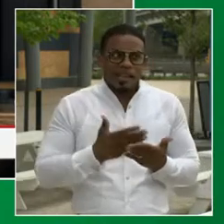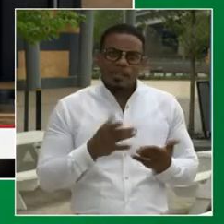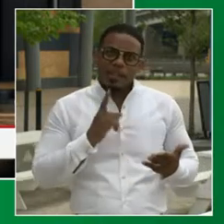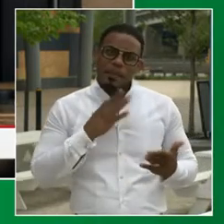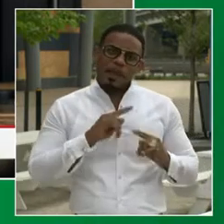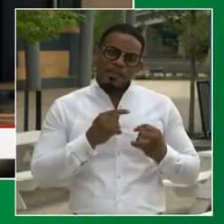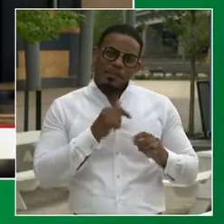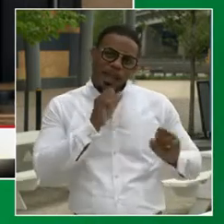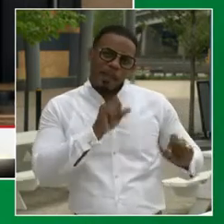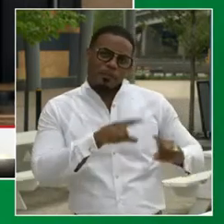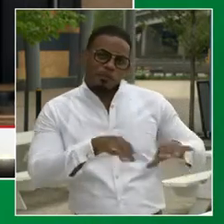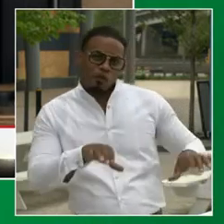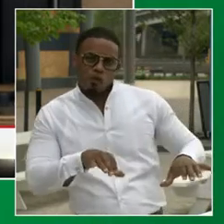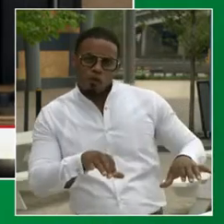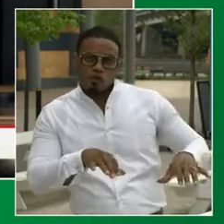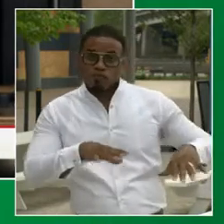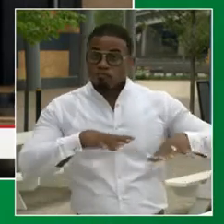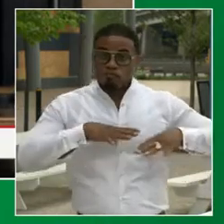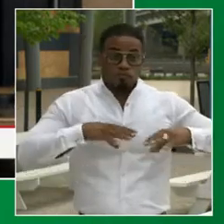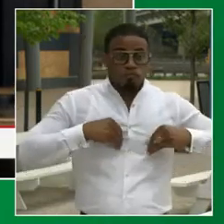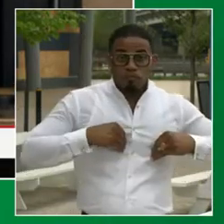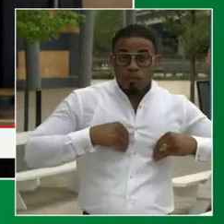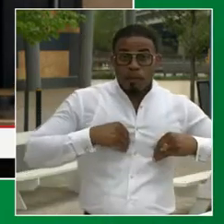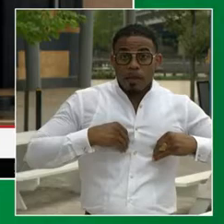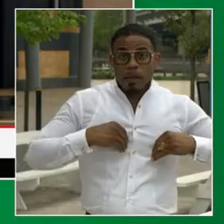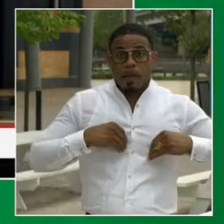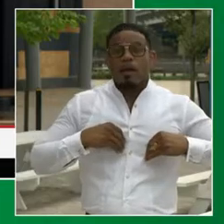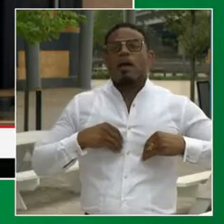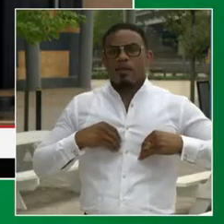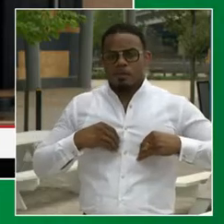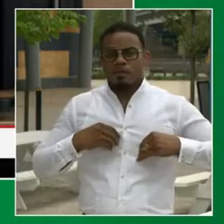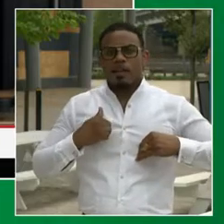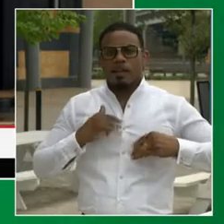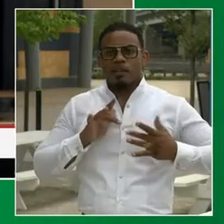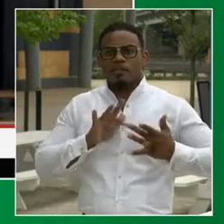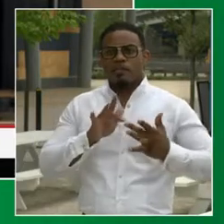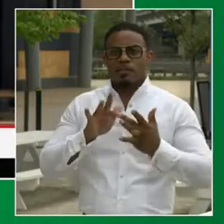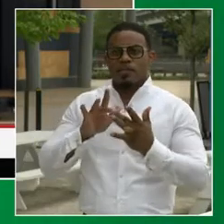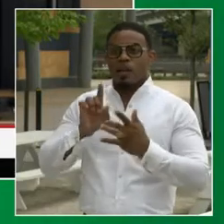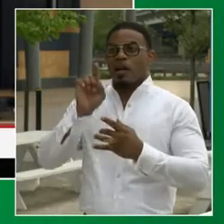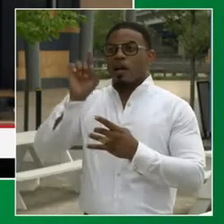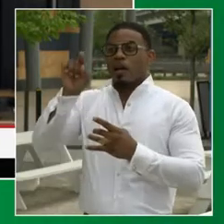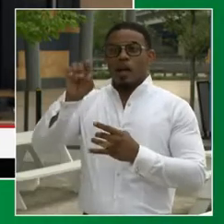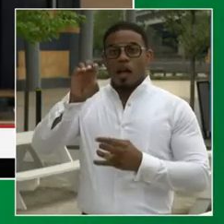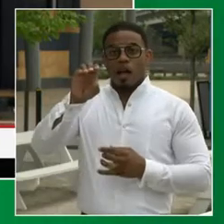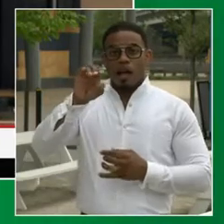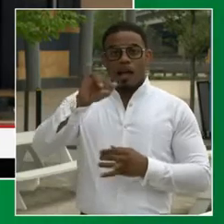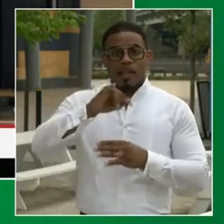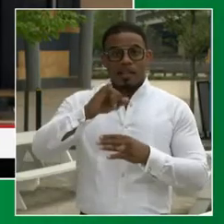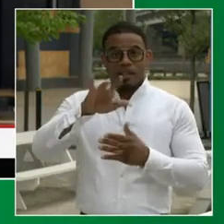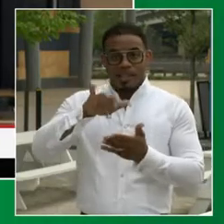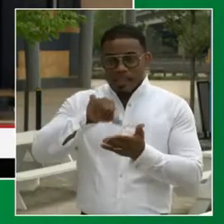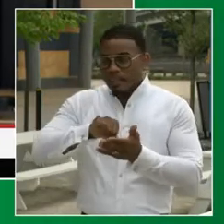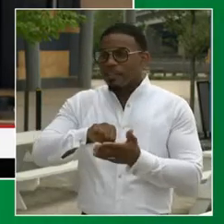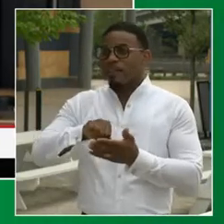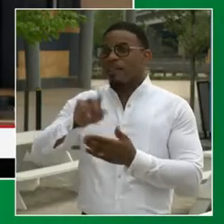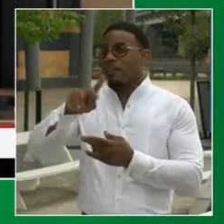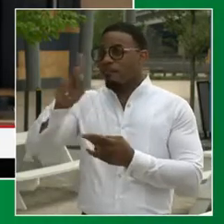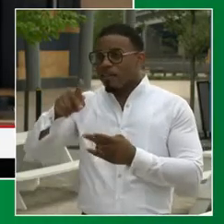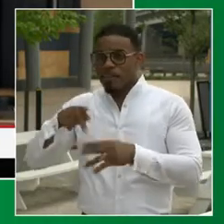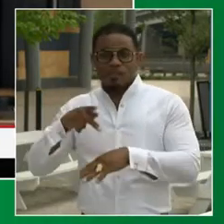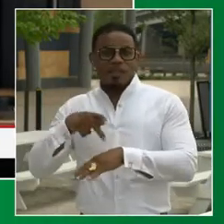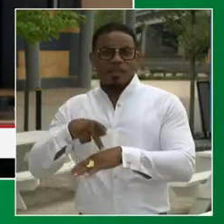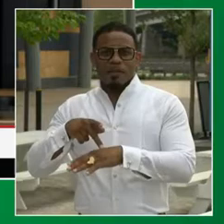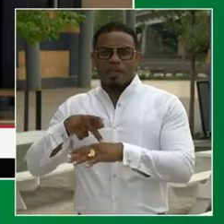my team is not able to do. So I outsource that. I outsource that to India. I outsource that to the Philippines. Sometimes I just need to